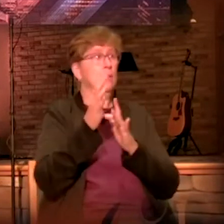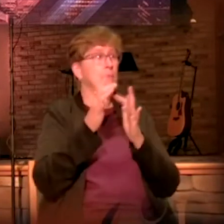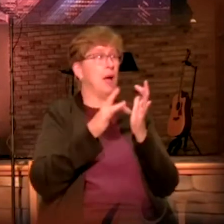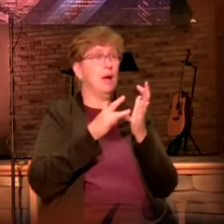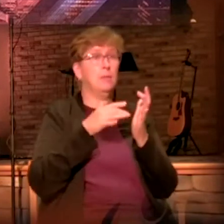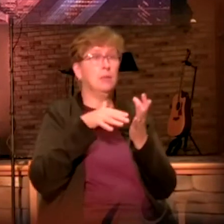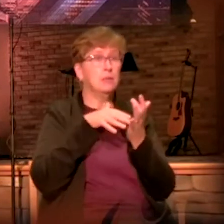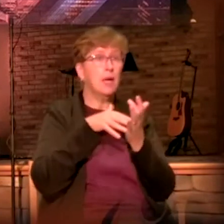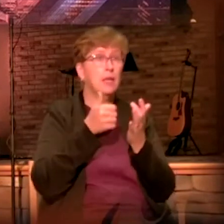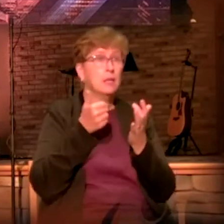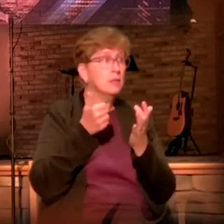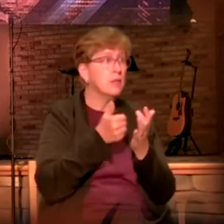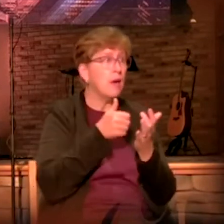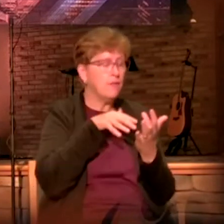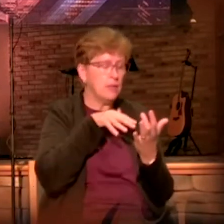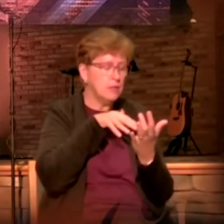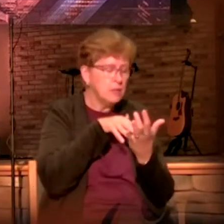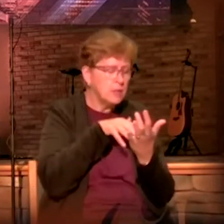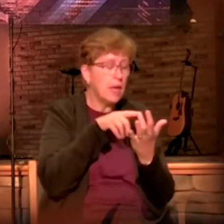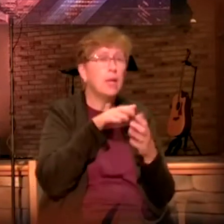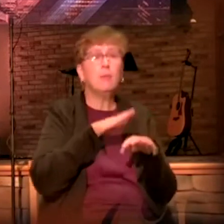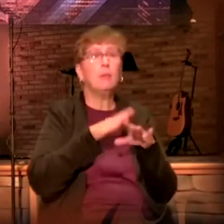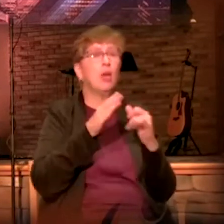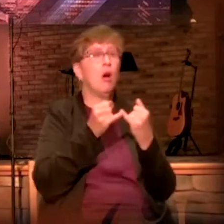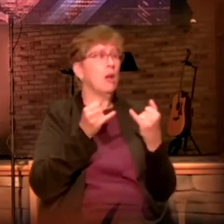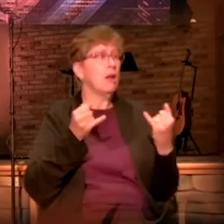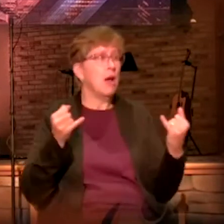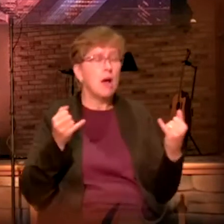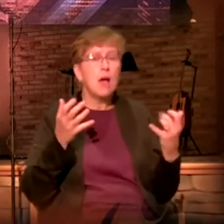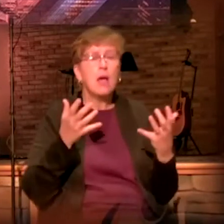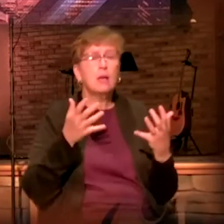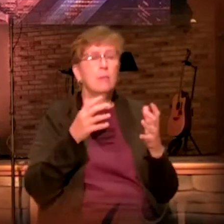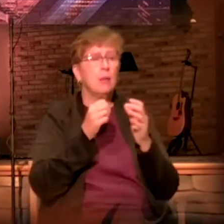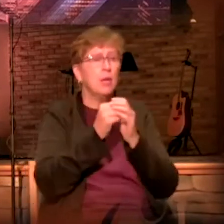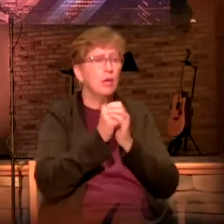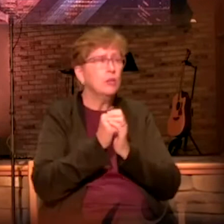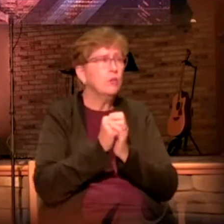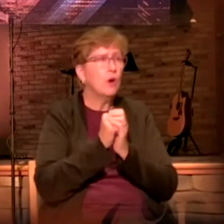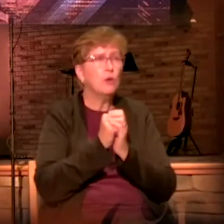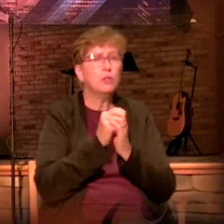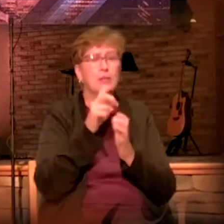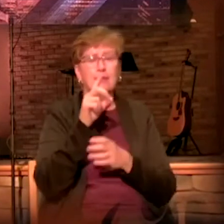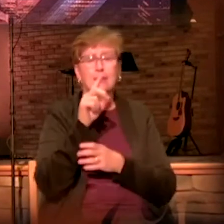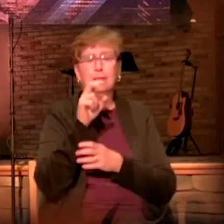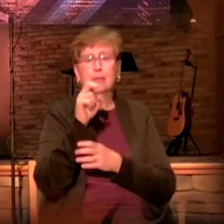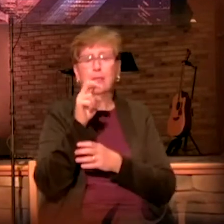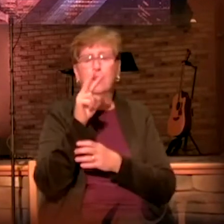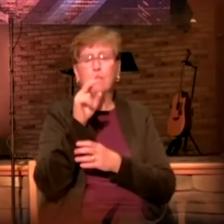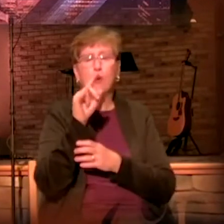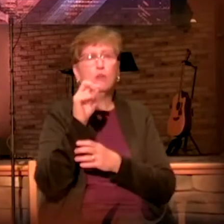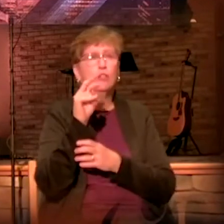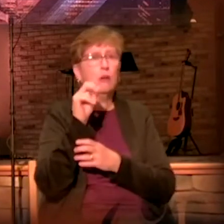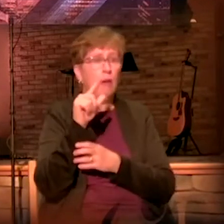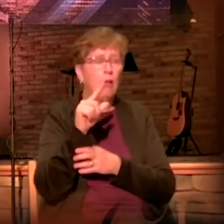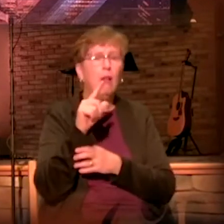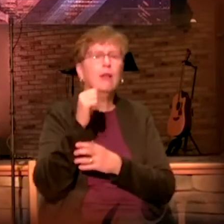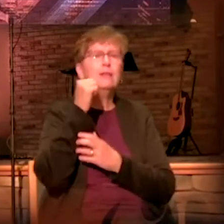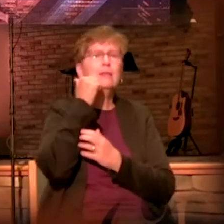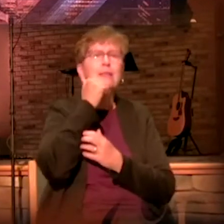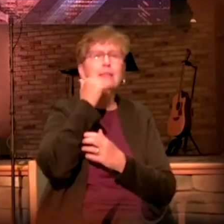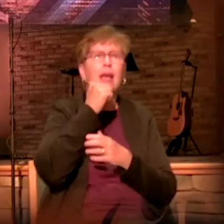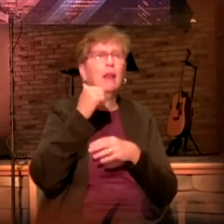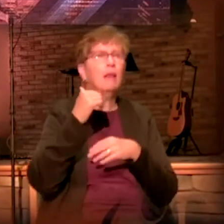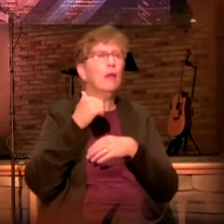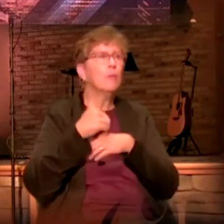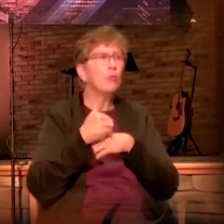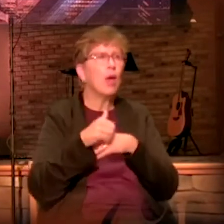your way through online, or it may be a devotional, a daily devotional such as Daily Bread or Portals